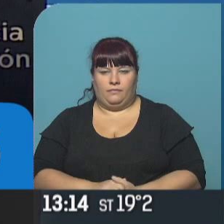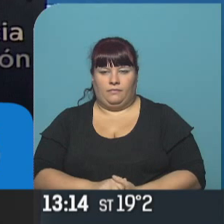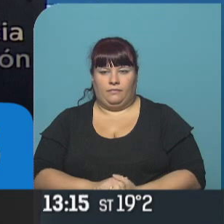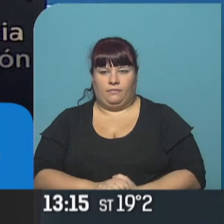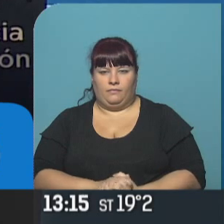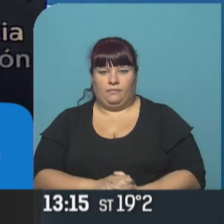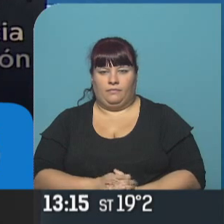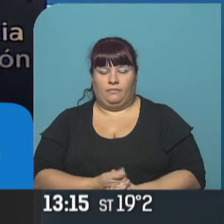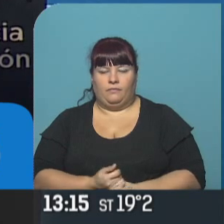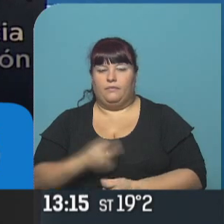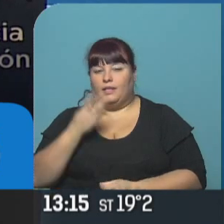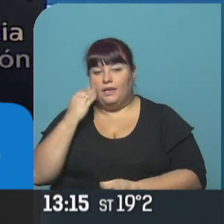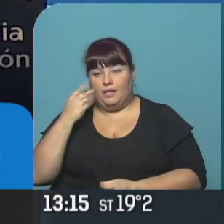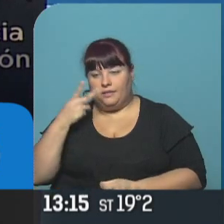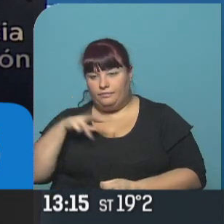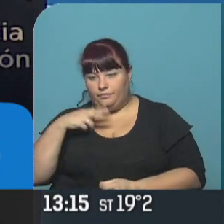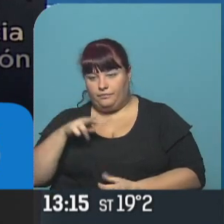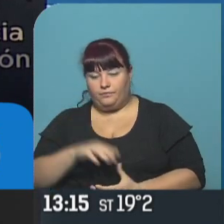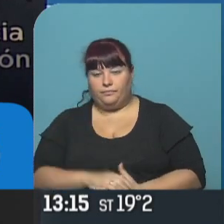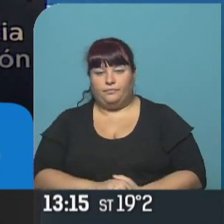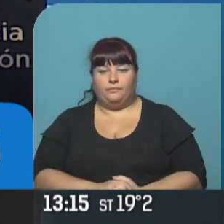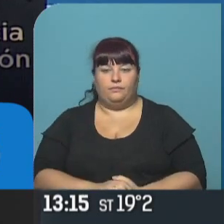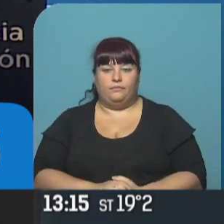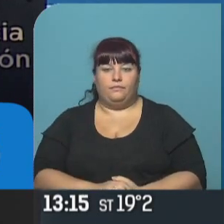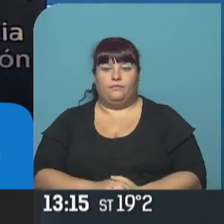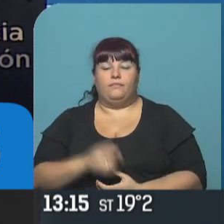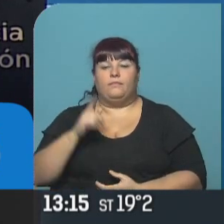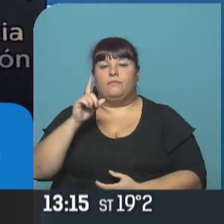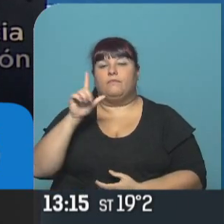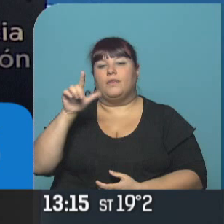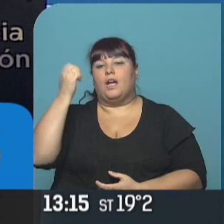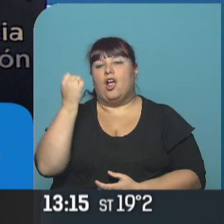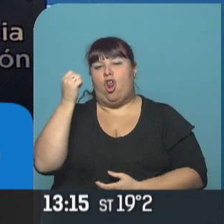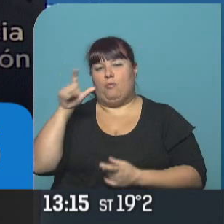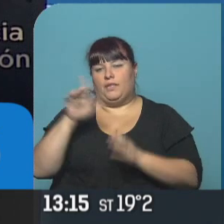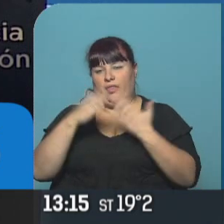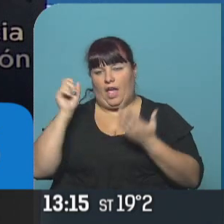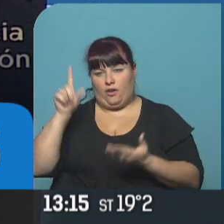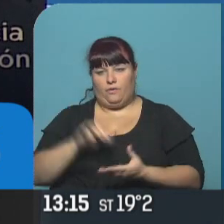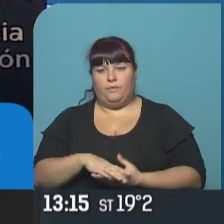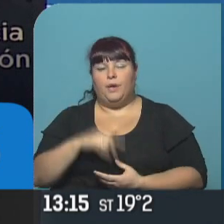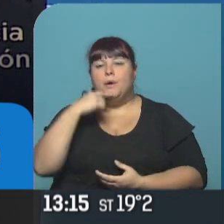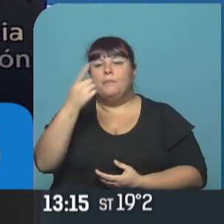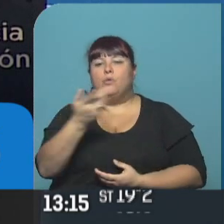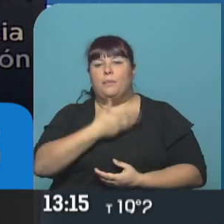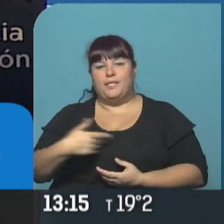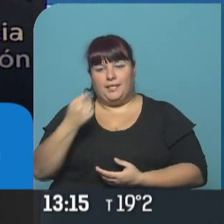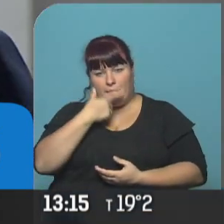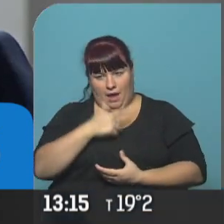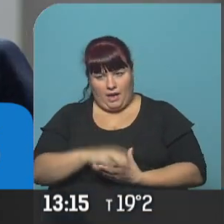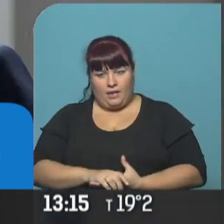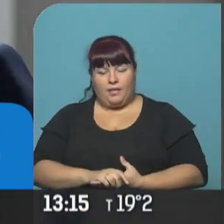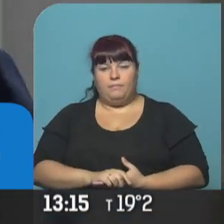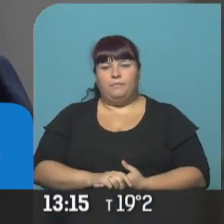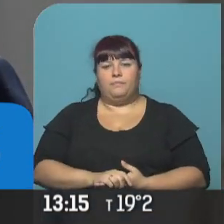Next question, David Reddy, The Economist. The Economist. Question for President Macri. You're